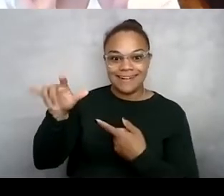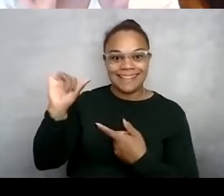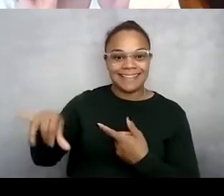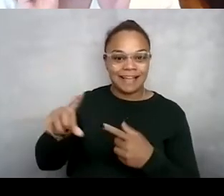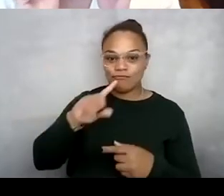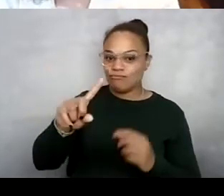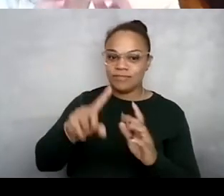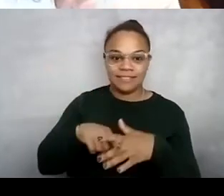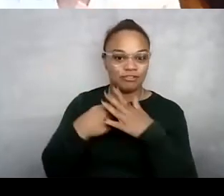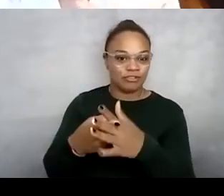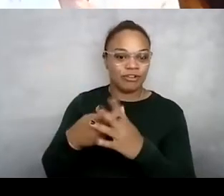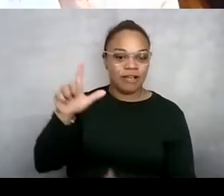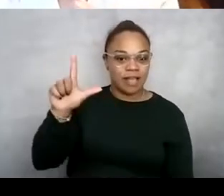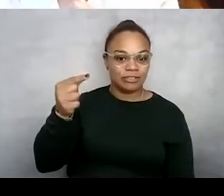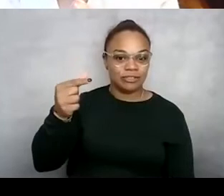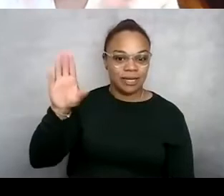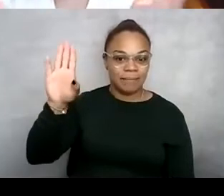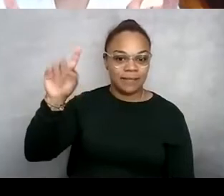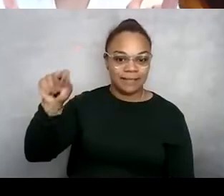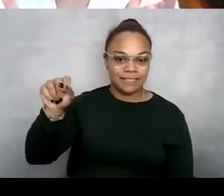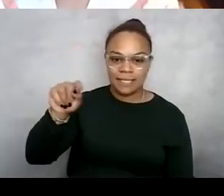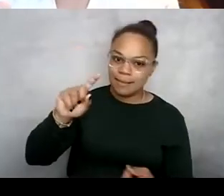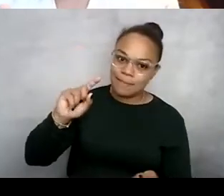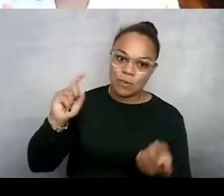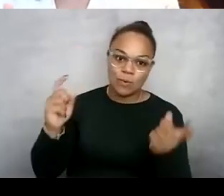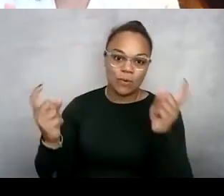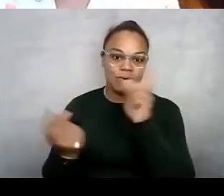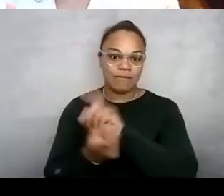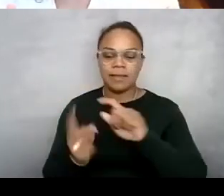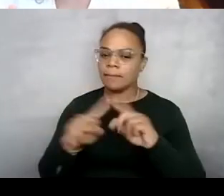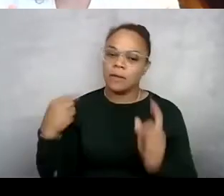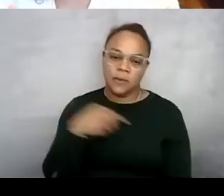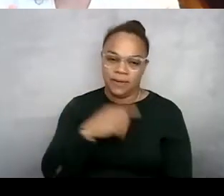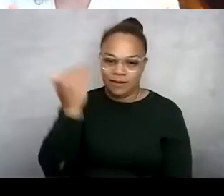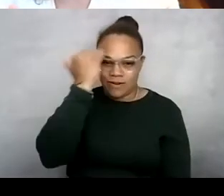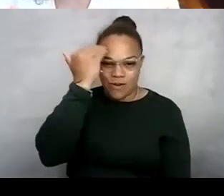the LGBT movement. Well, we know it wasn't the start.